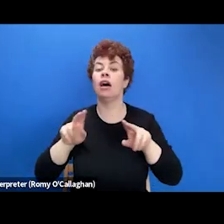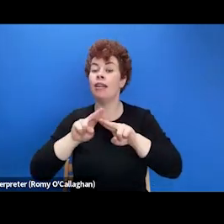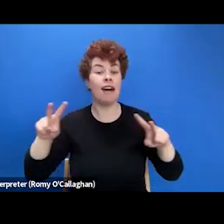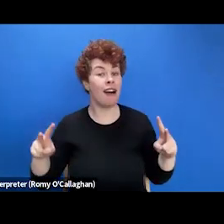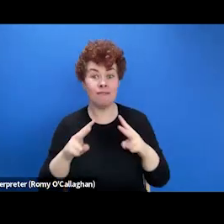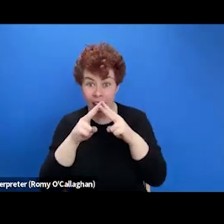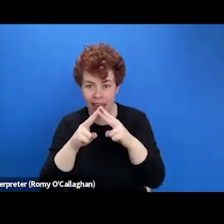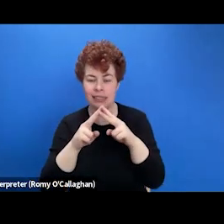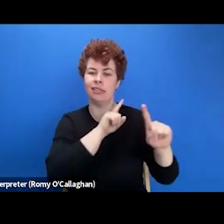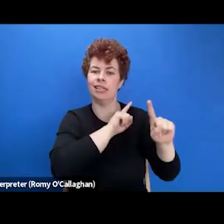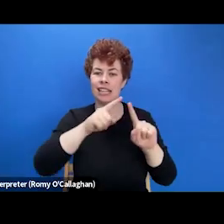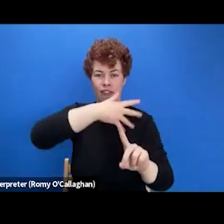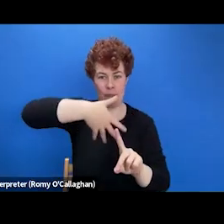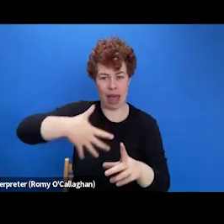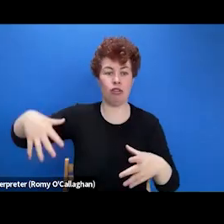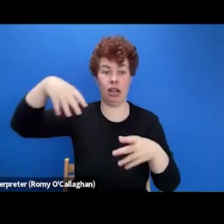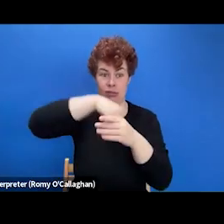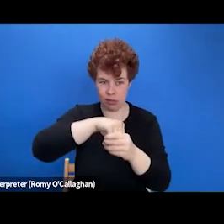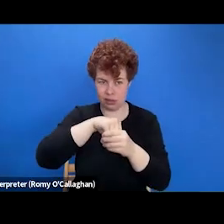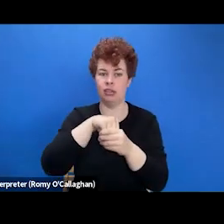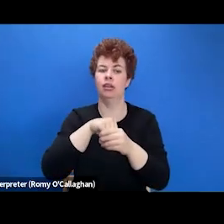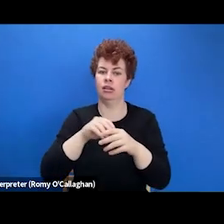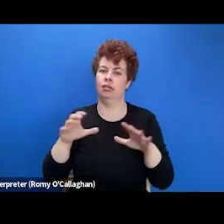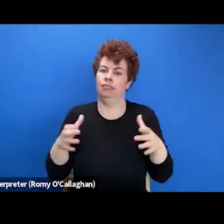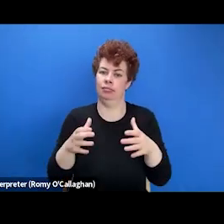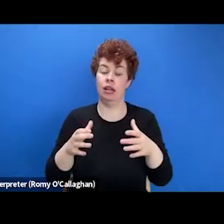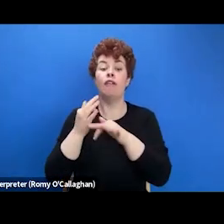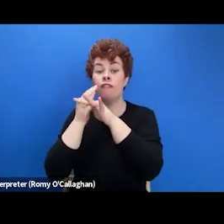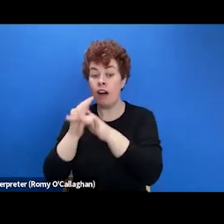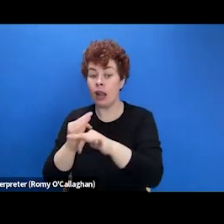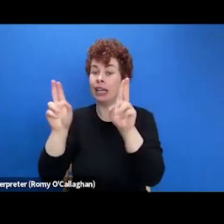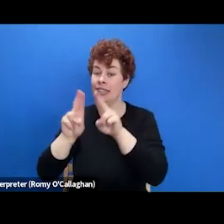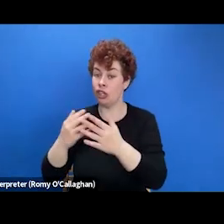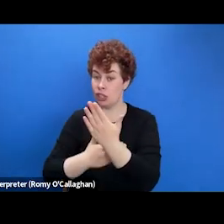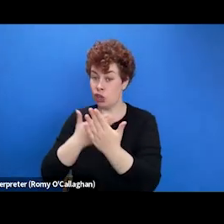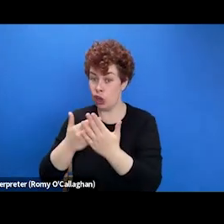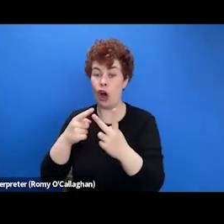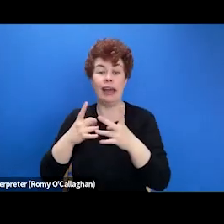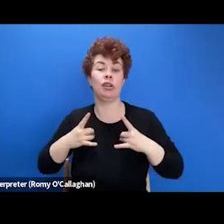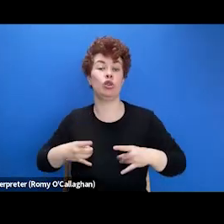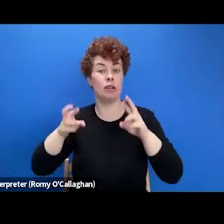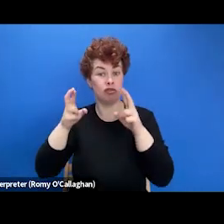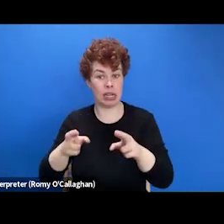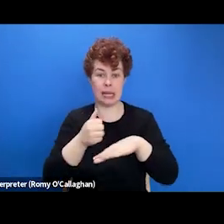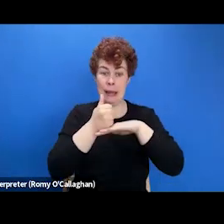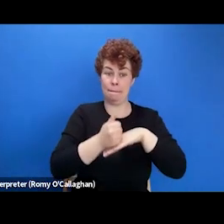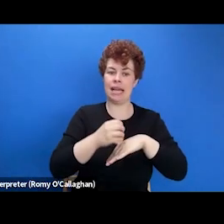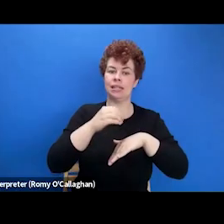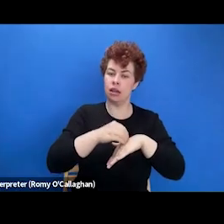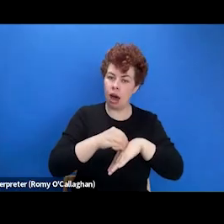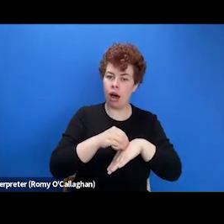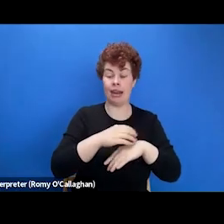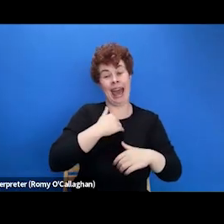Palestinians. Is rooted in the respect of international law and human rights. It's based on arterial change,